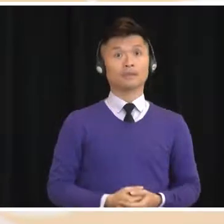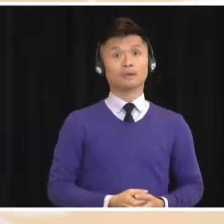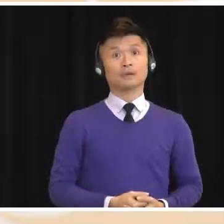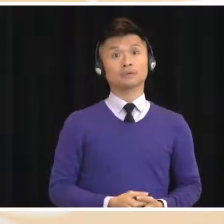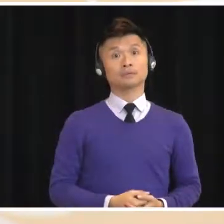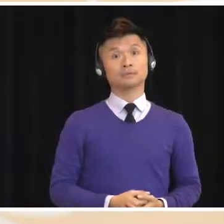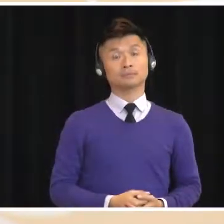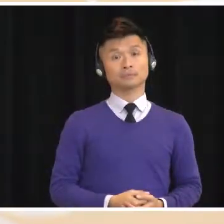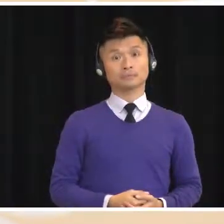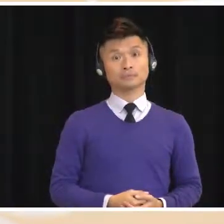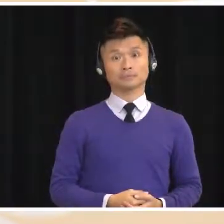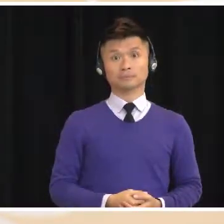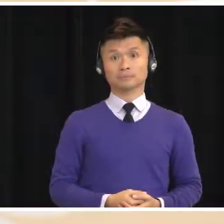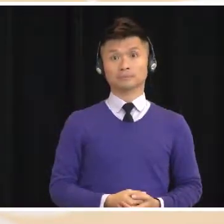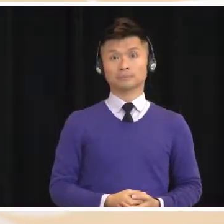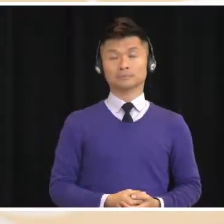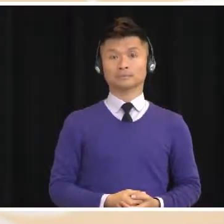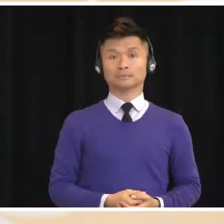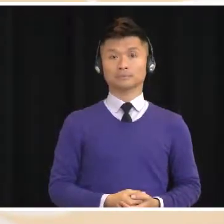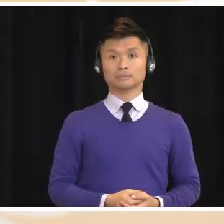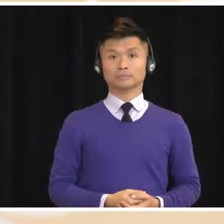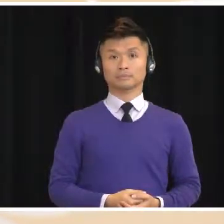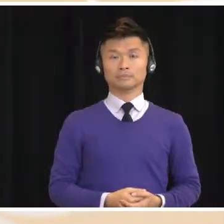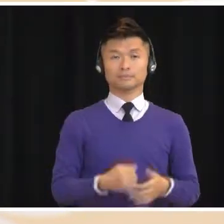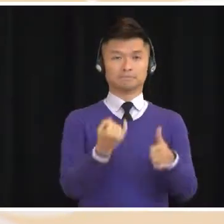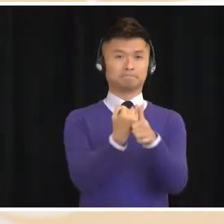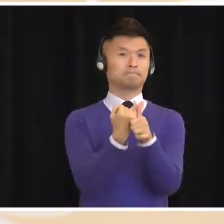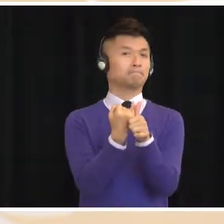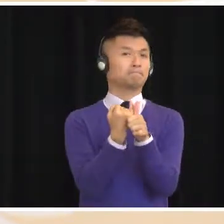matter of contacts.